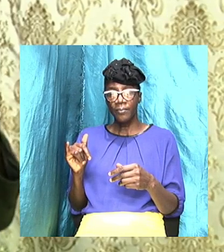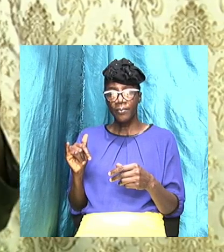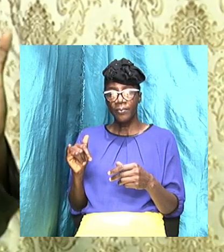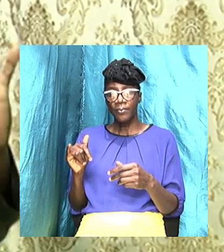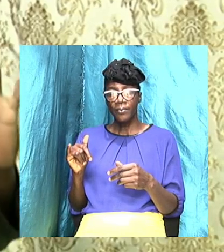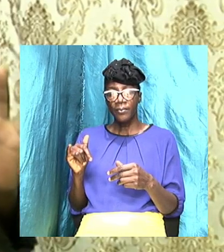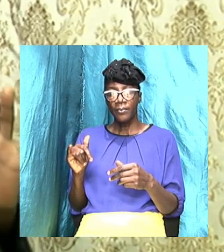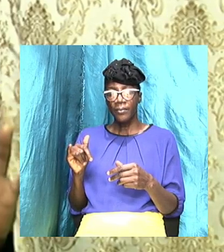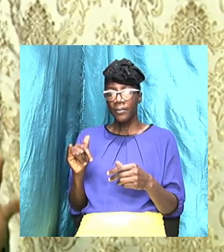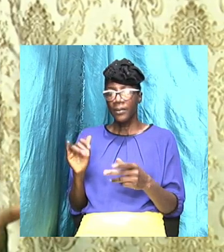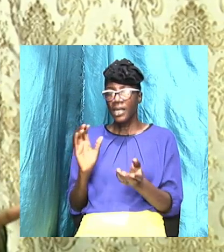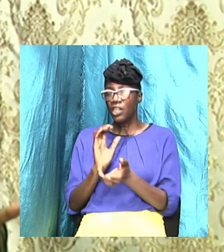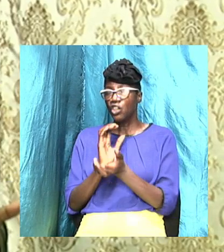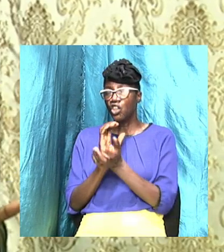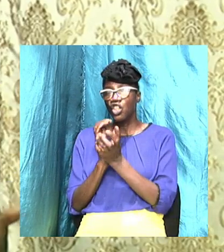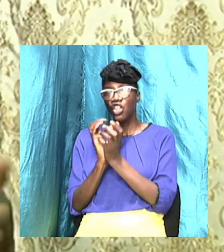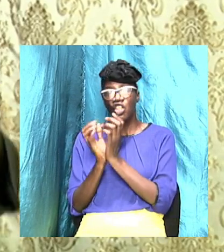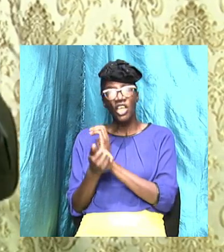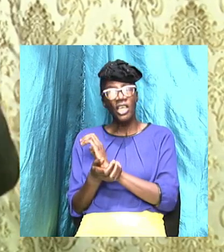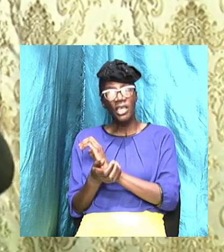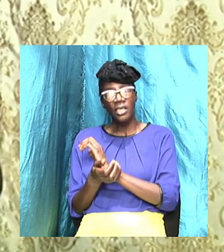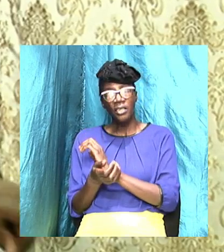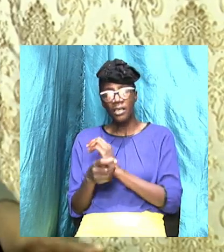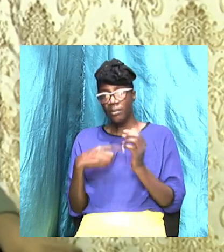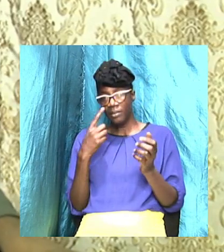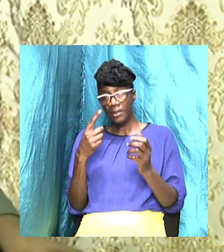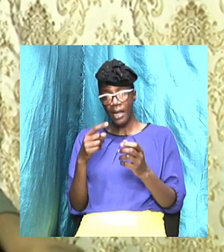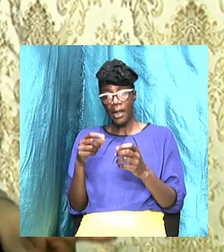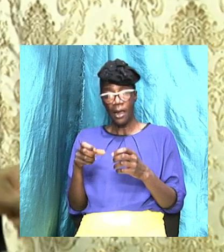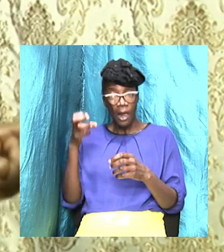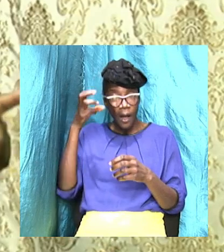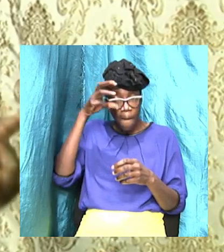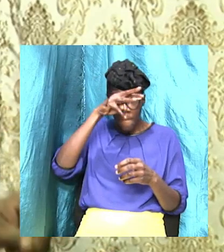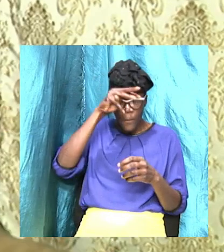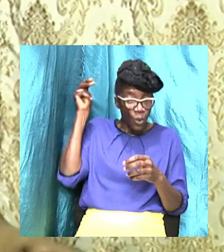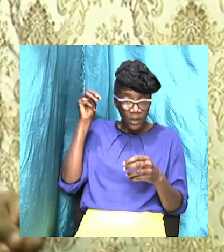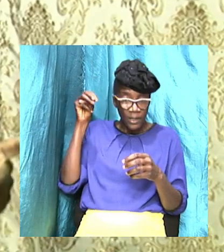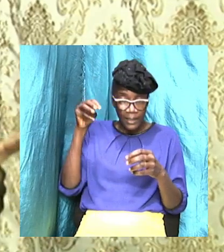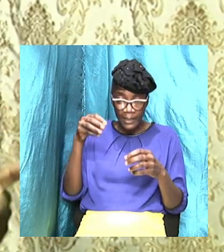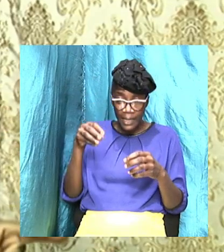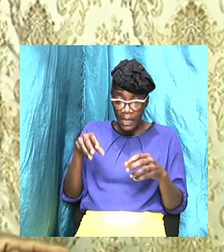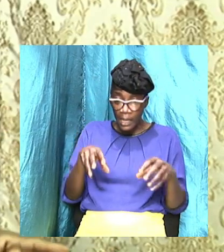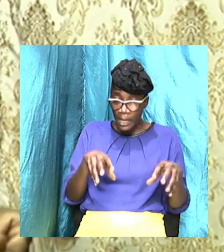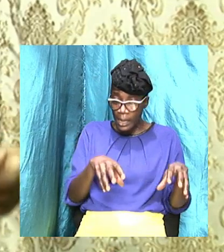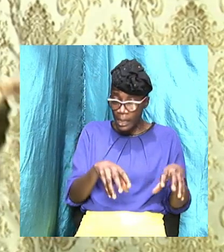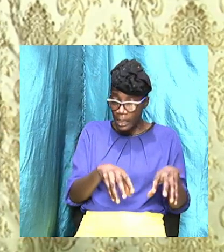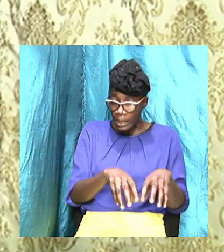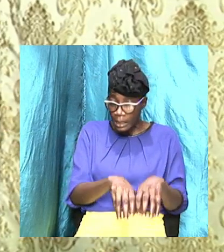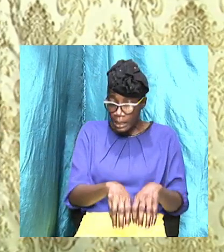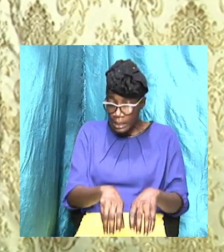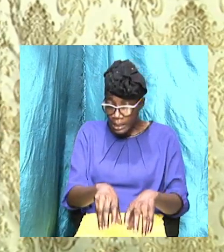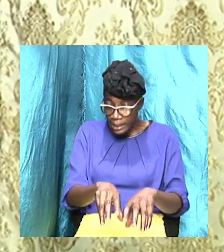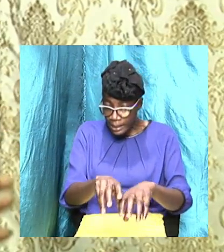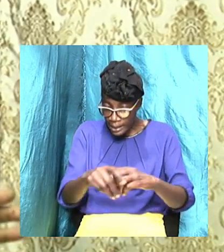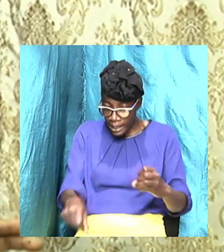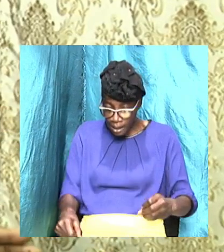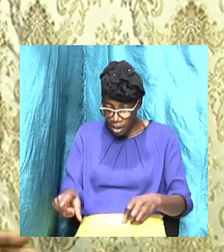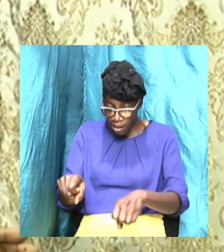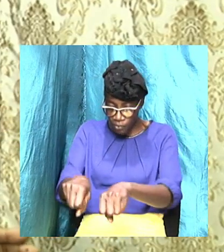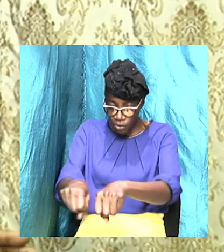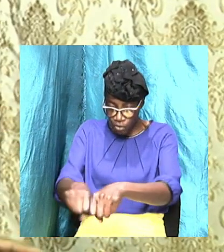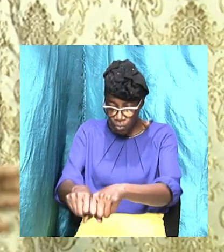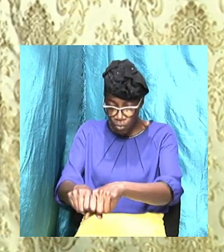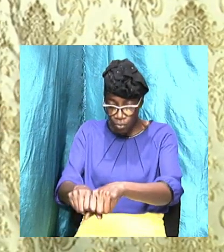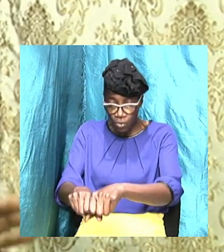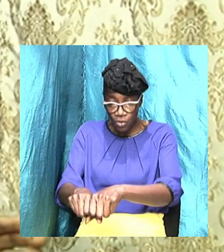just, it just changed. Him say, Moses, take off your shoes because the place where you're standing, it wasn't holy before,